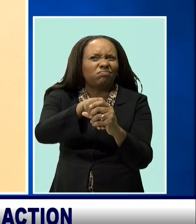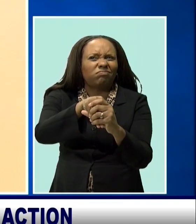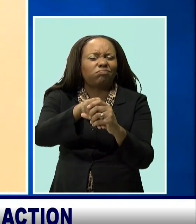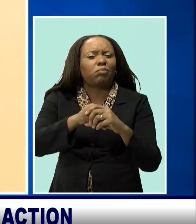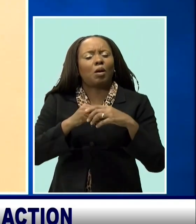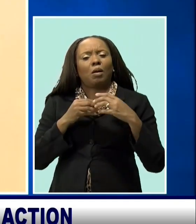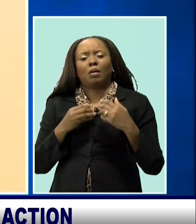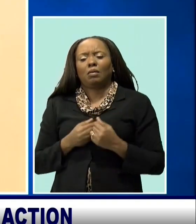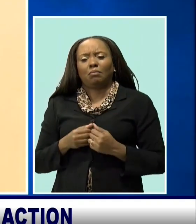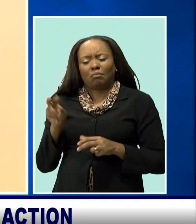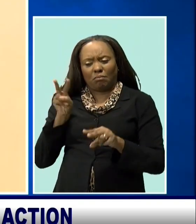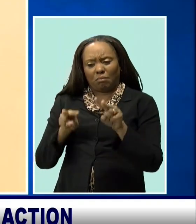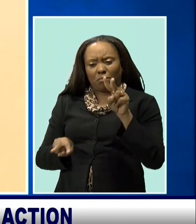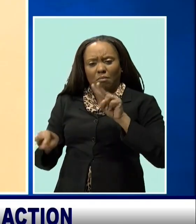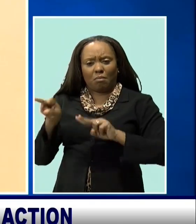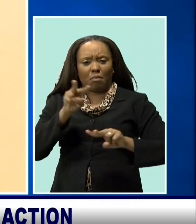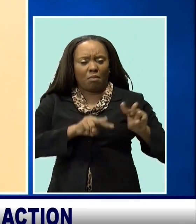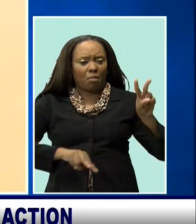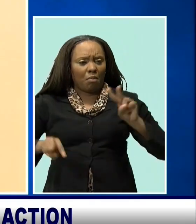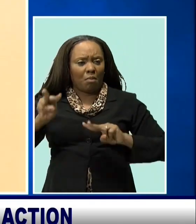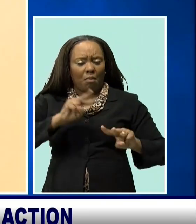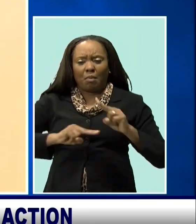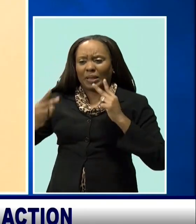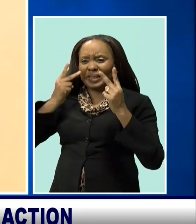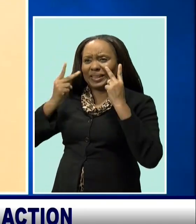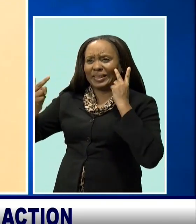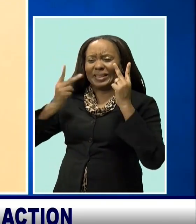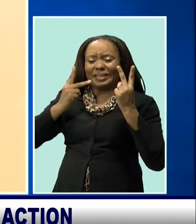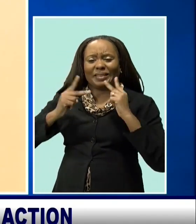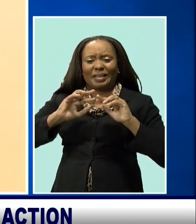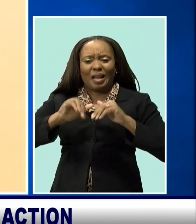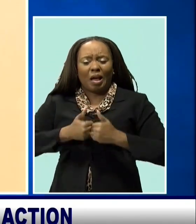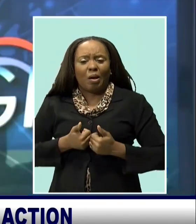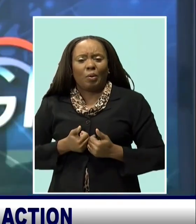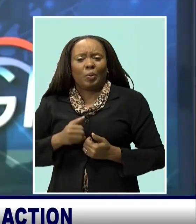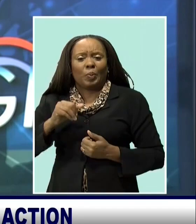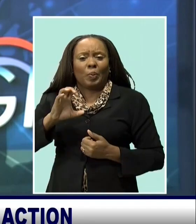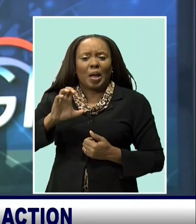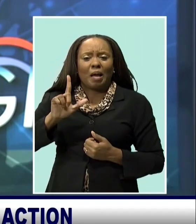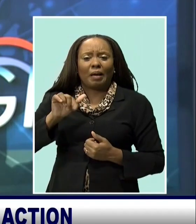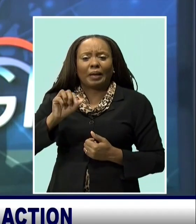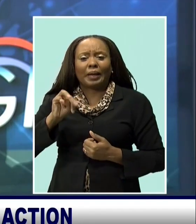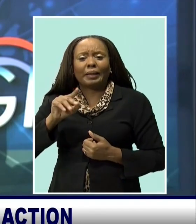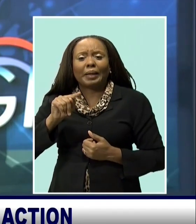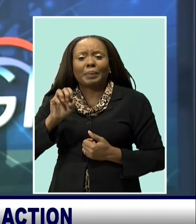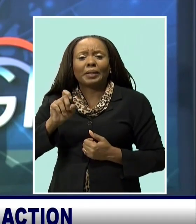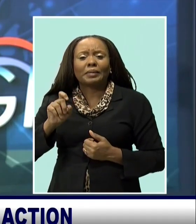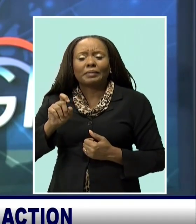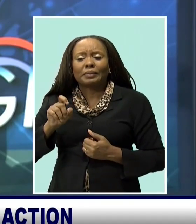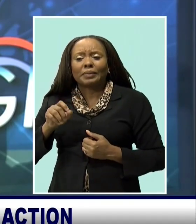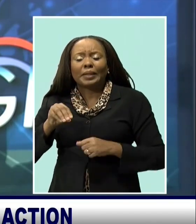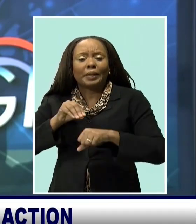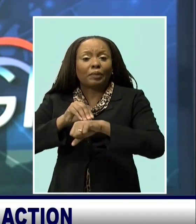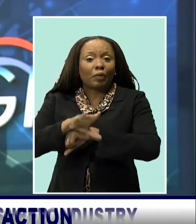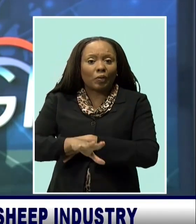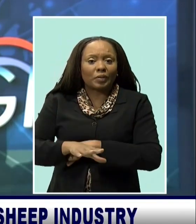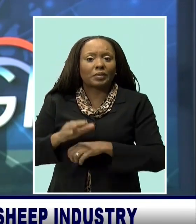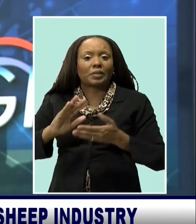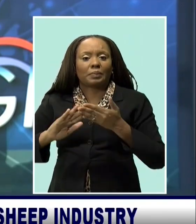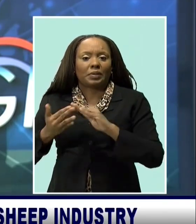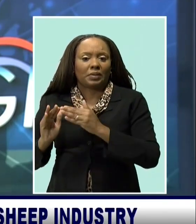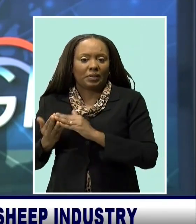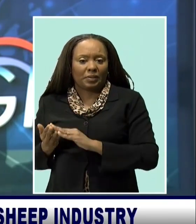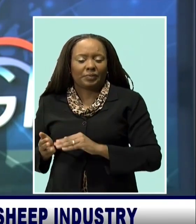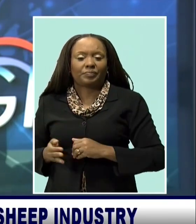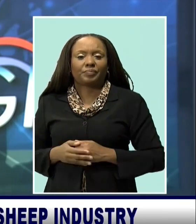their communities and see the impact that climate change is having within their communities. The development of the local black belly sheep industry